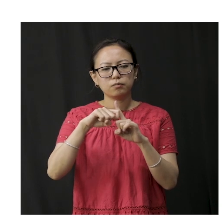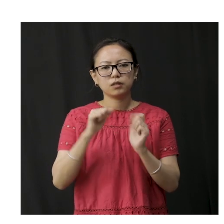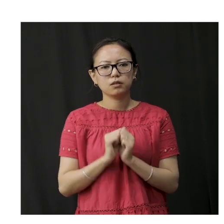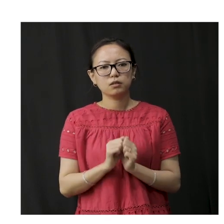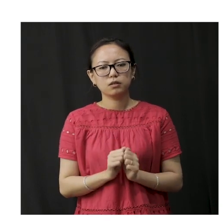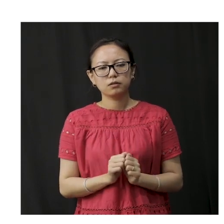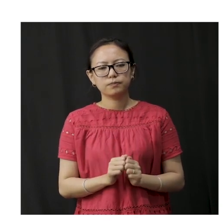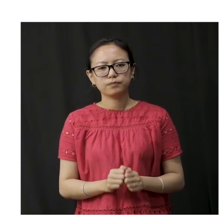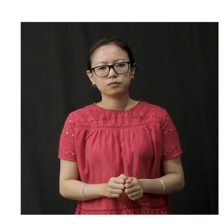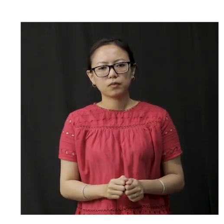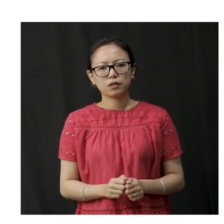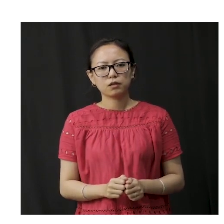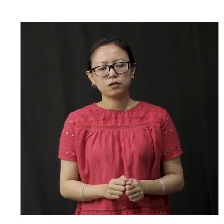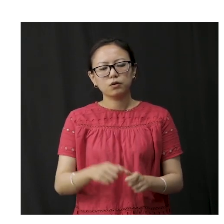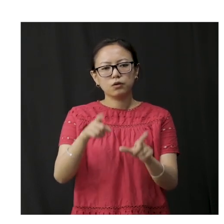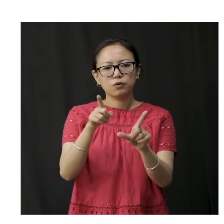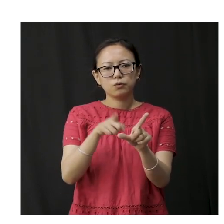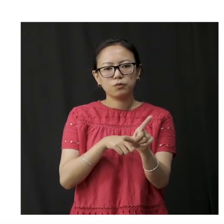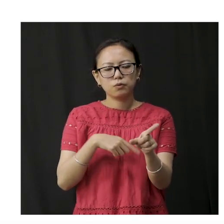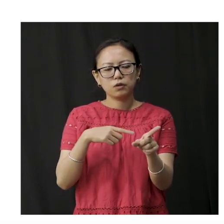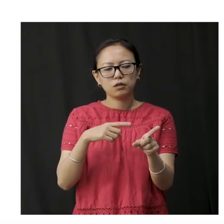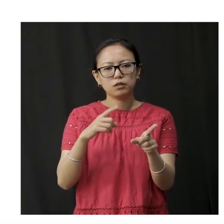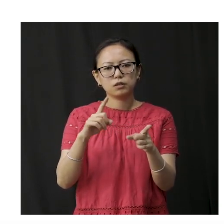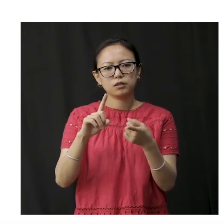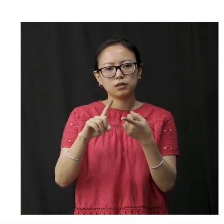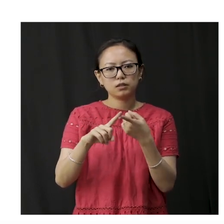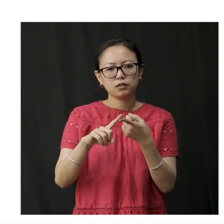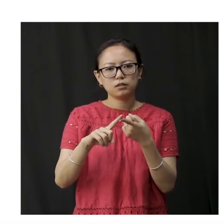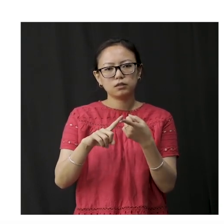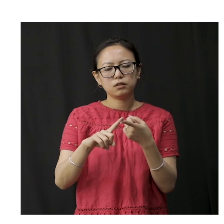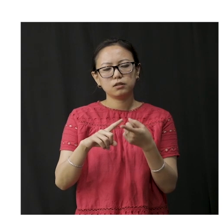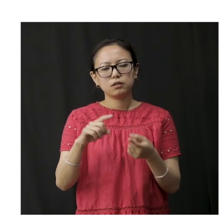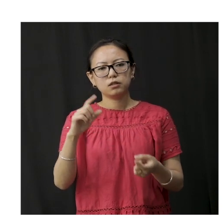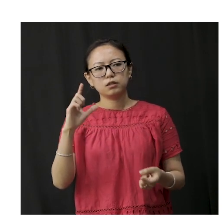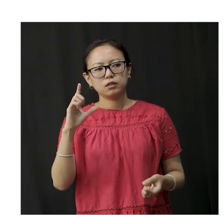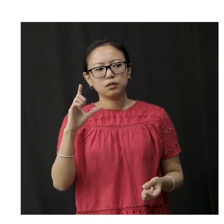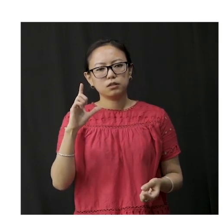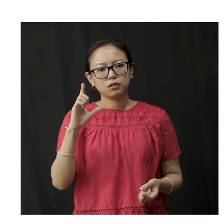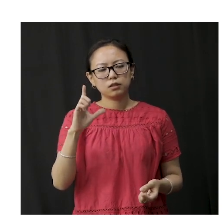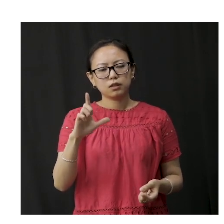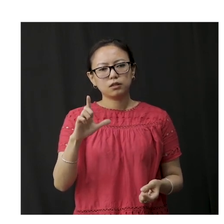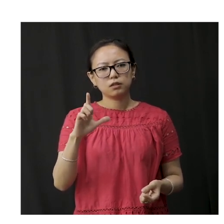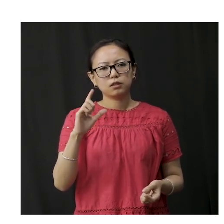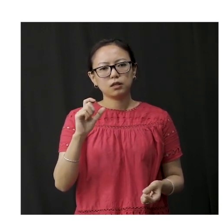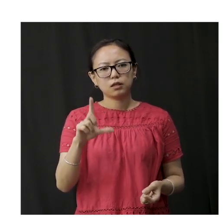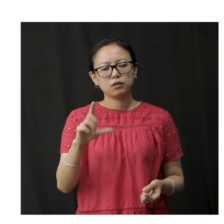PINK, pink. The next is yellow. I've shaded in yellow color.